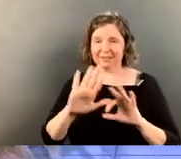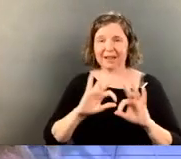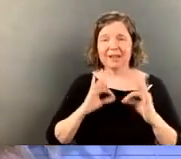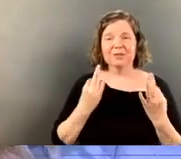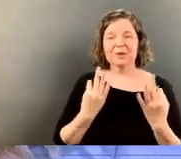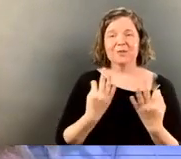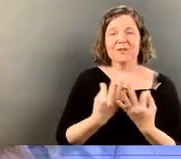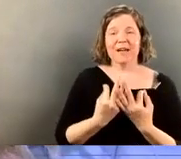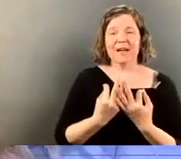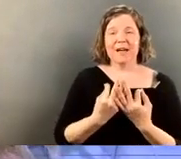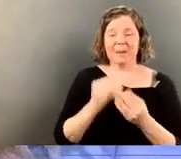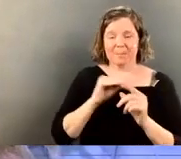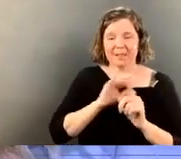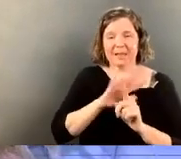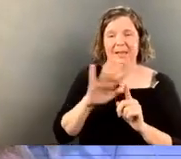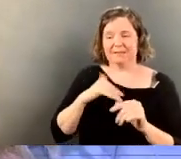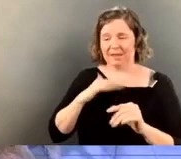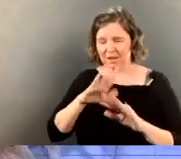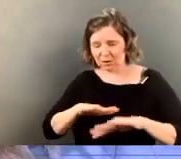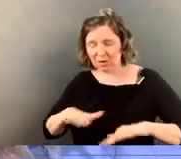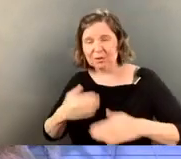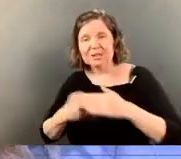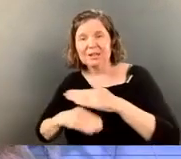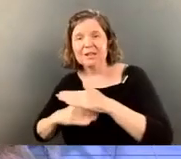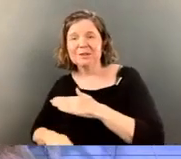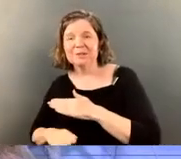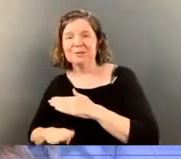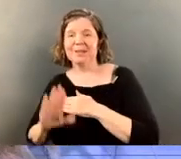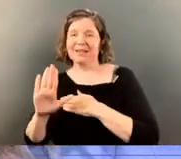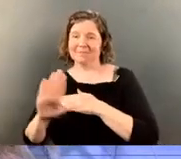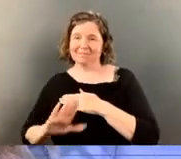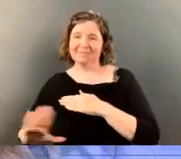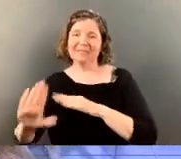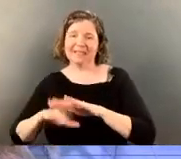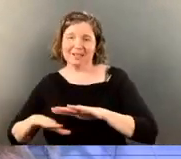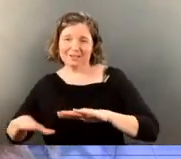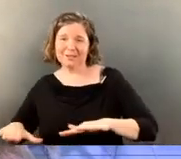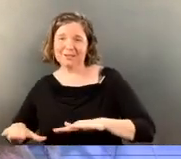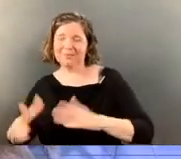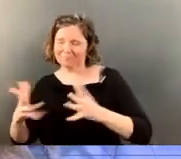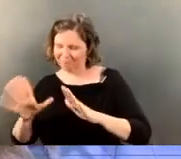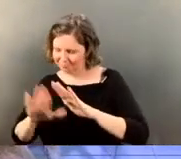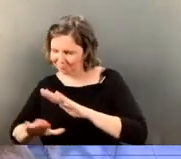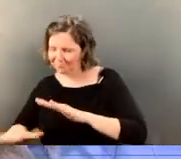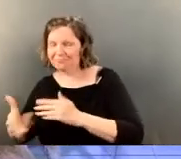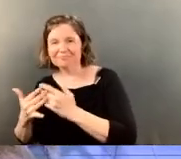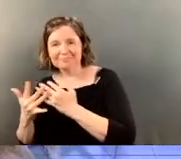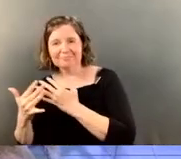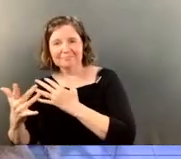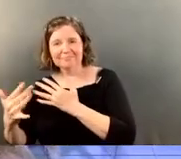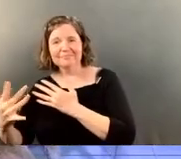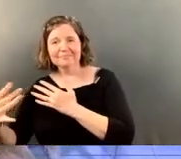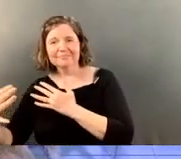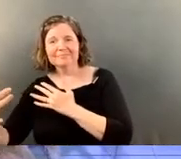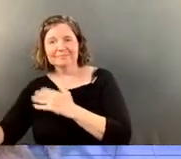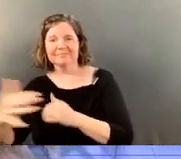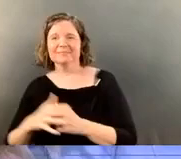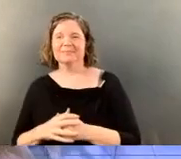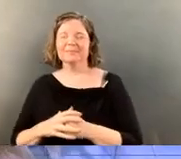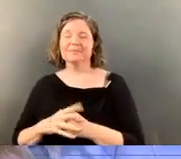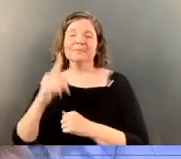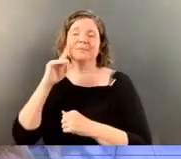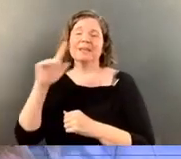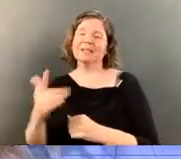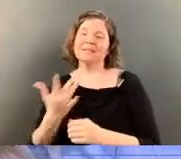generations in your family and your children and their children and their